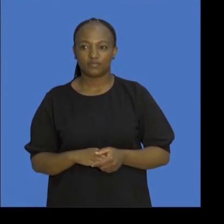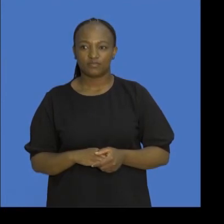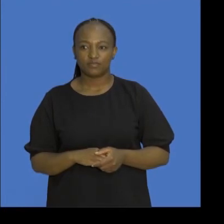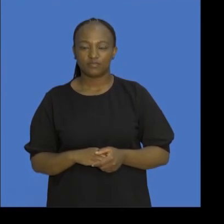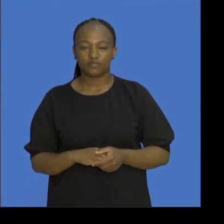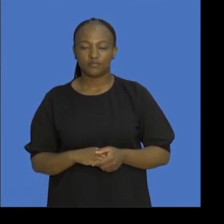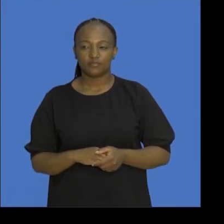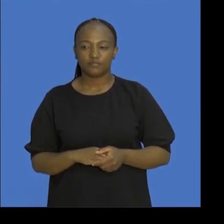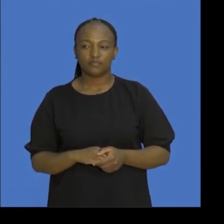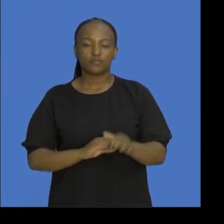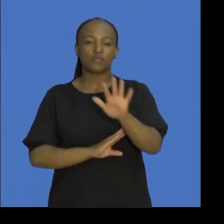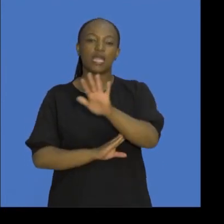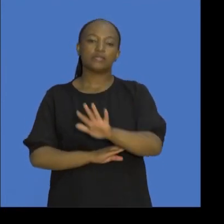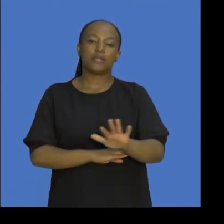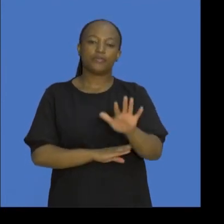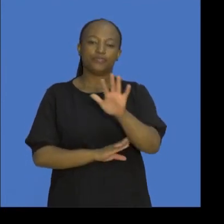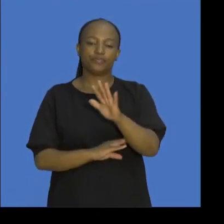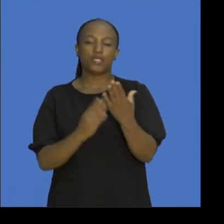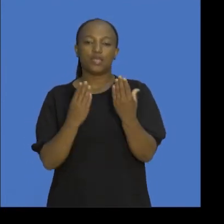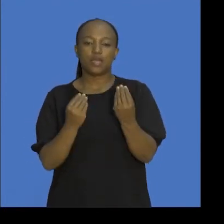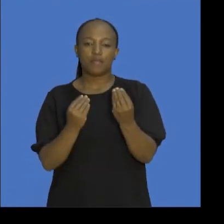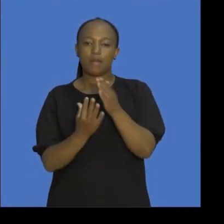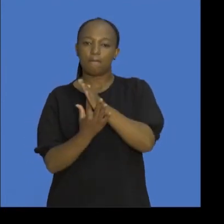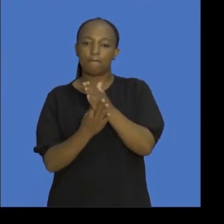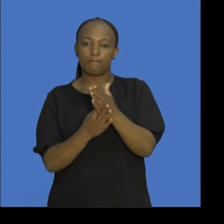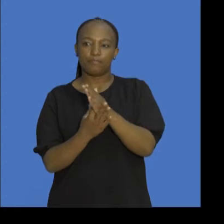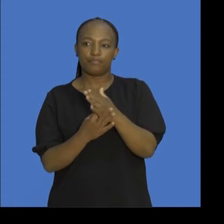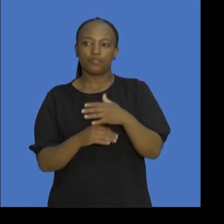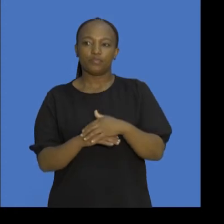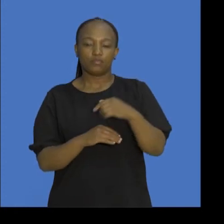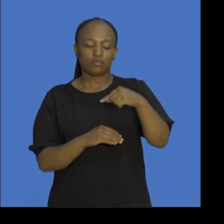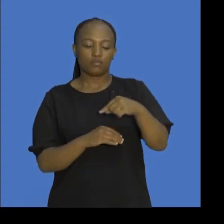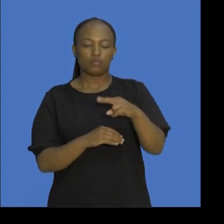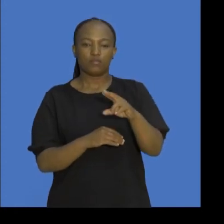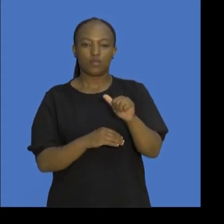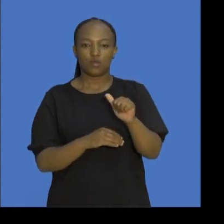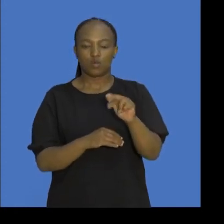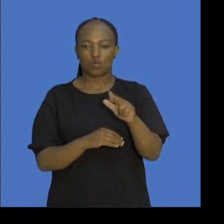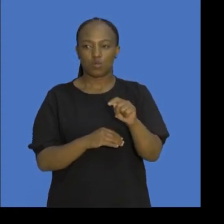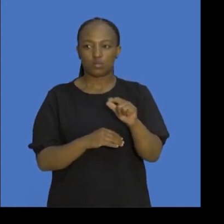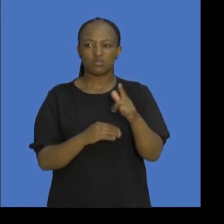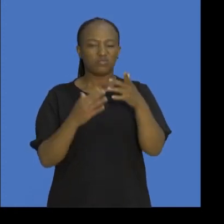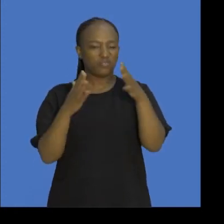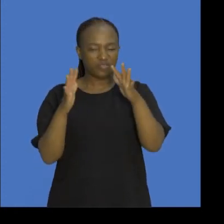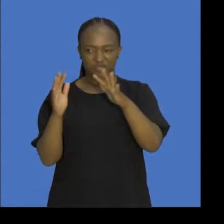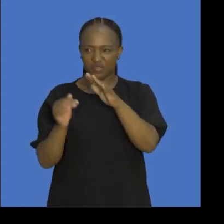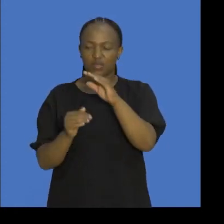Now we looked at estimated mean. We're going to look at quartiles. We looked at mean,